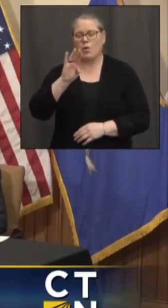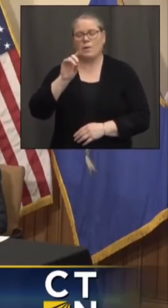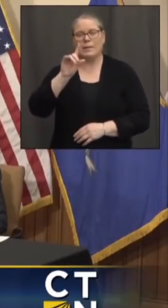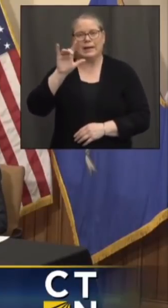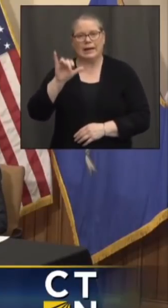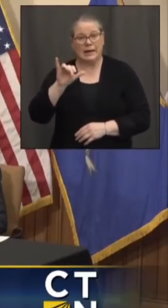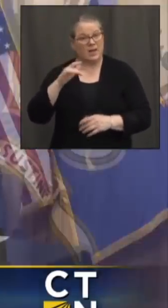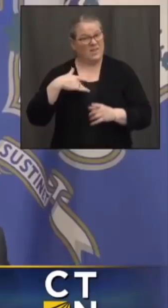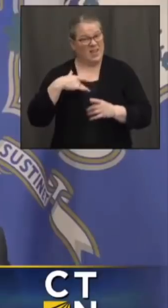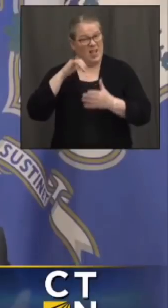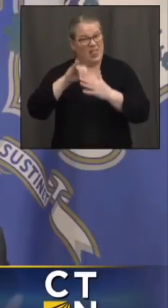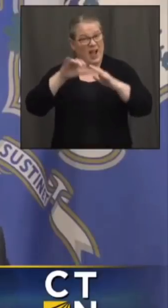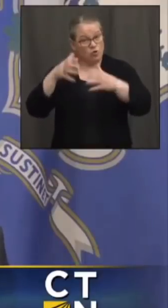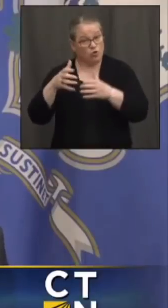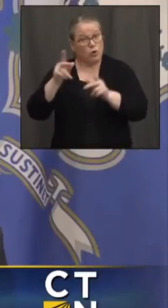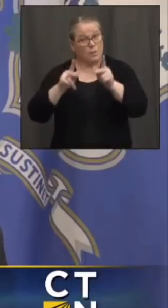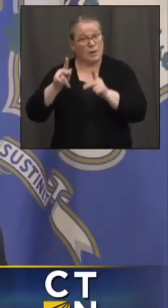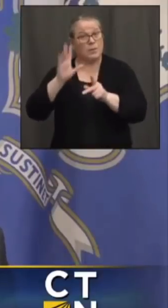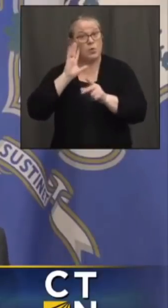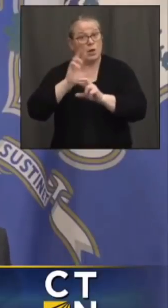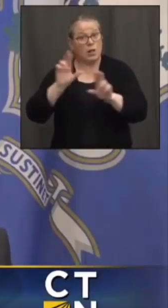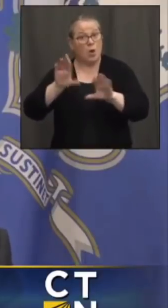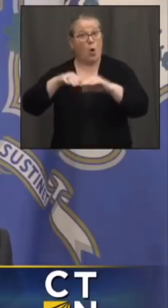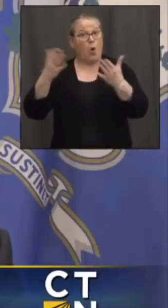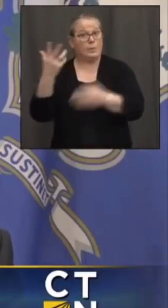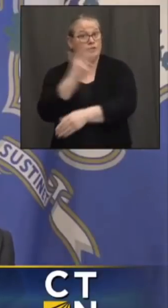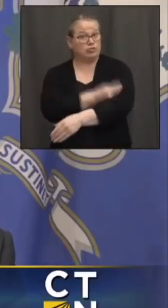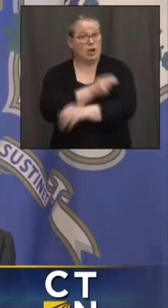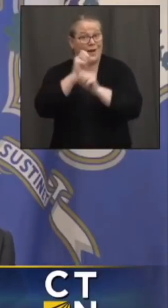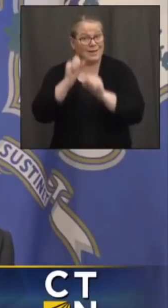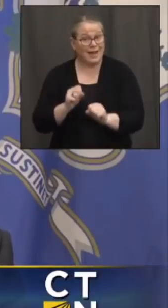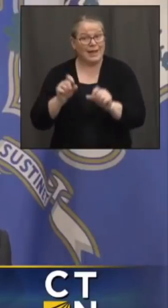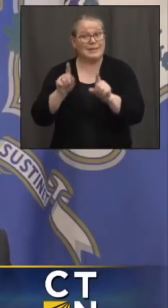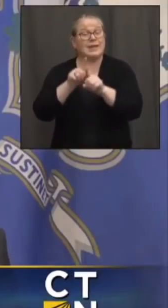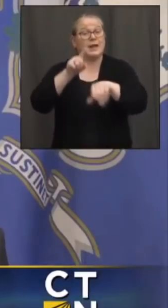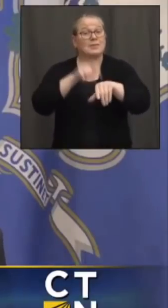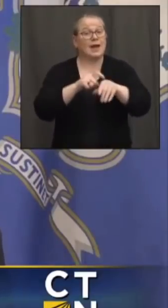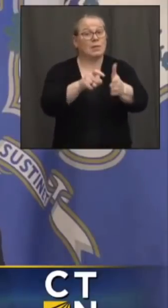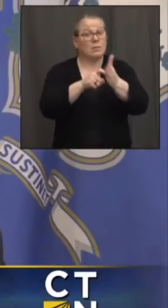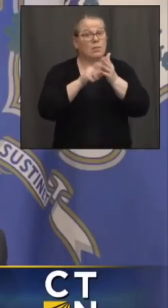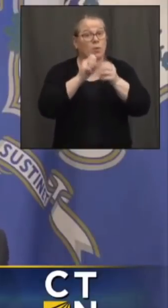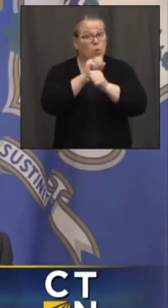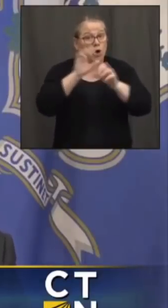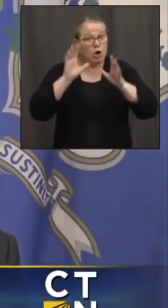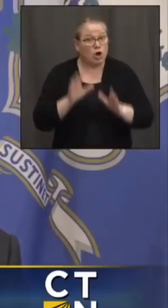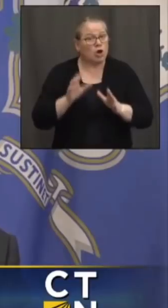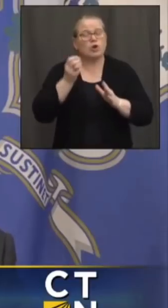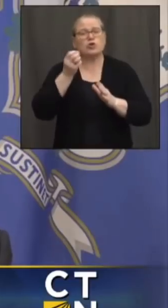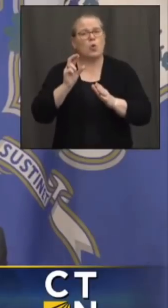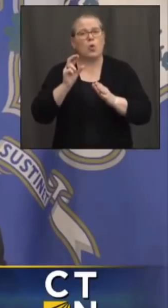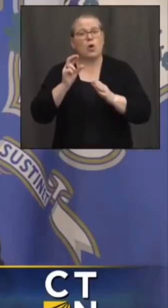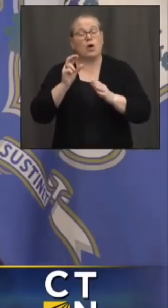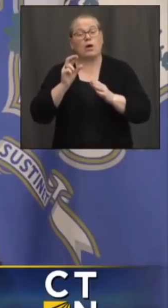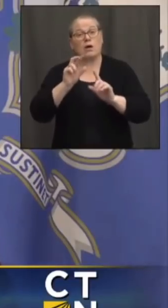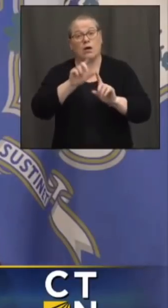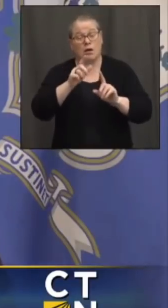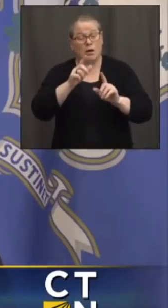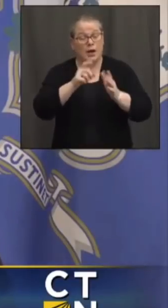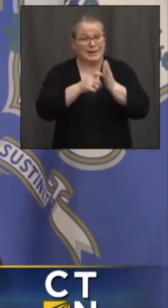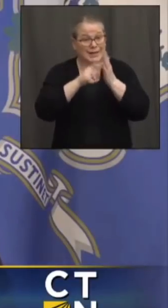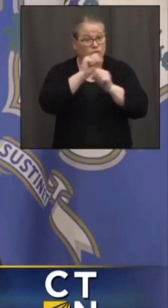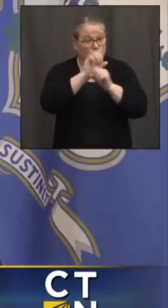afterwards? I think at the same time. I mean, we'll have to figure out how that is done, how doctors reach out to those that have